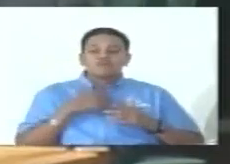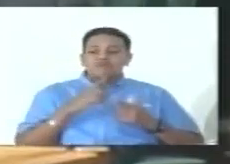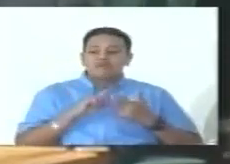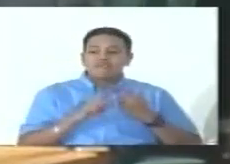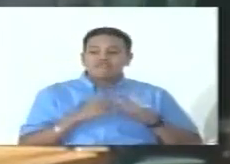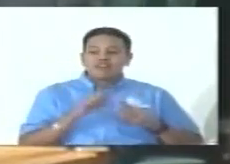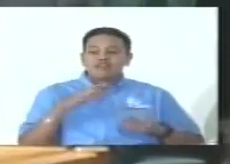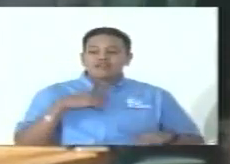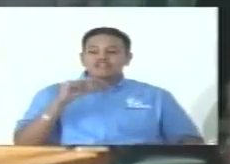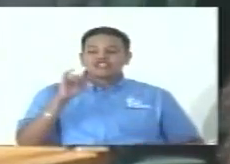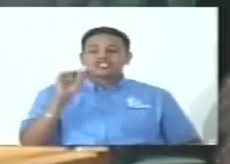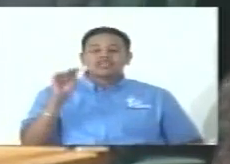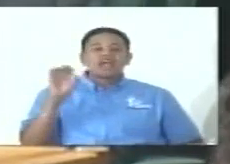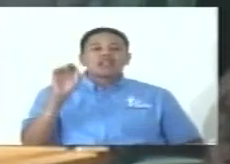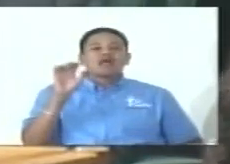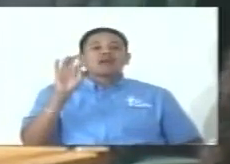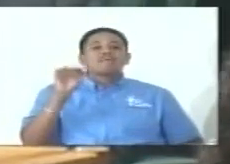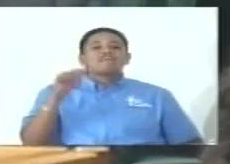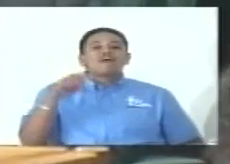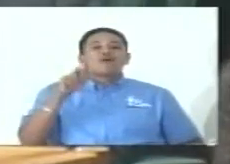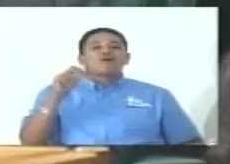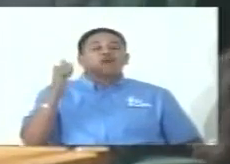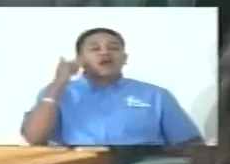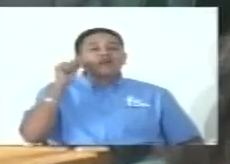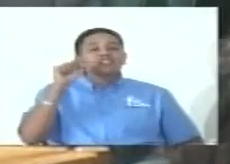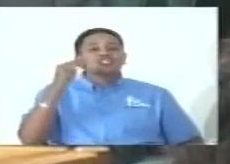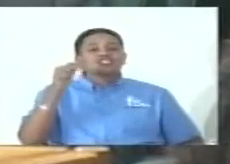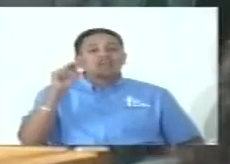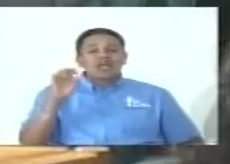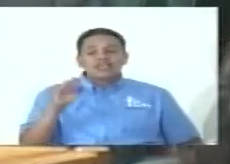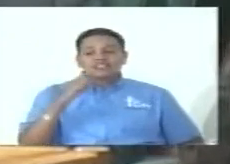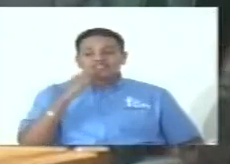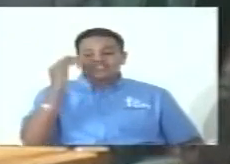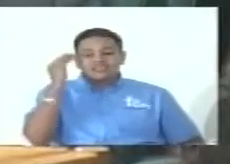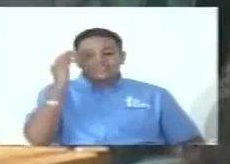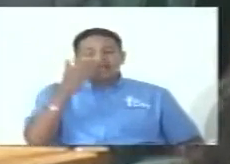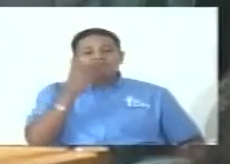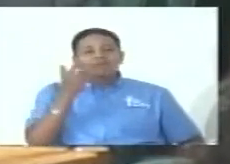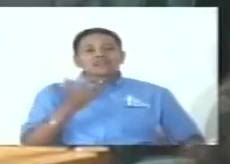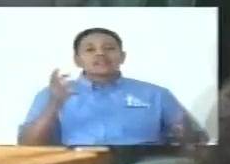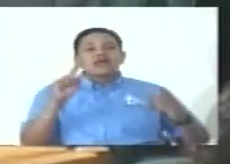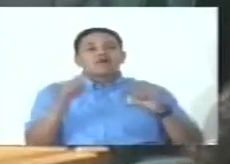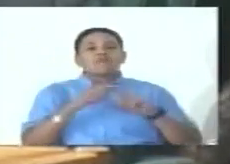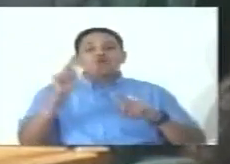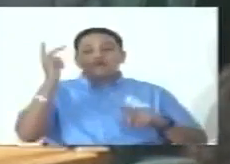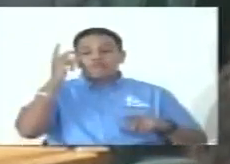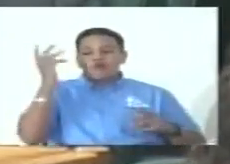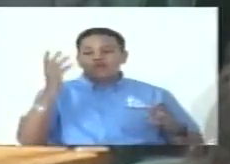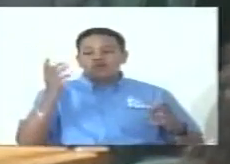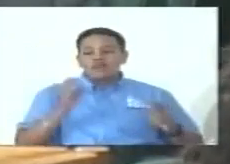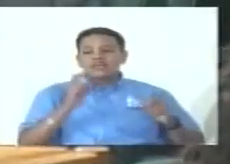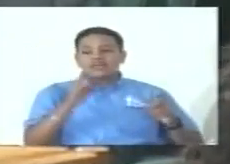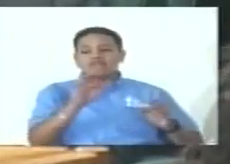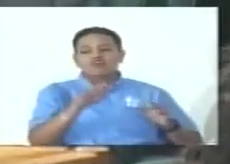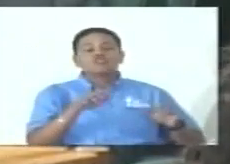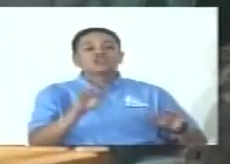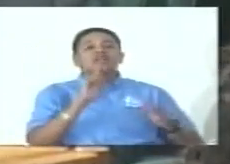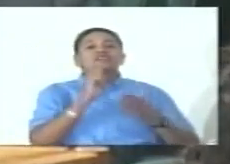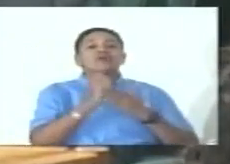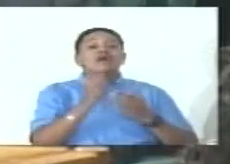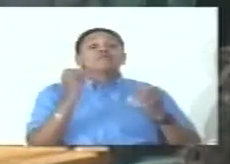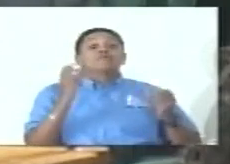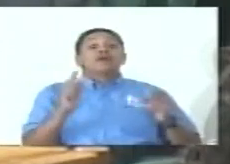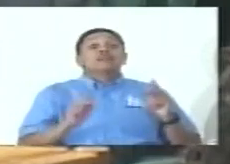Fakuri, words to the effect, Auntie Shahine, said that the best thing about politics was that it gave her the chance to help so many